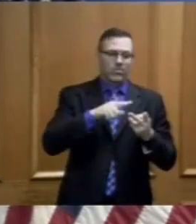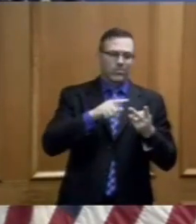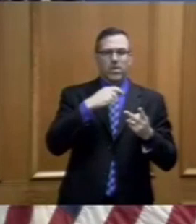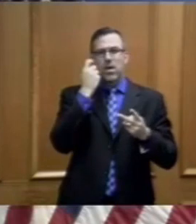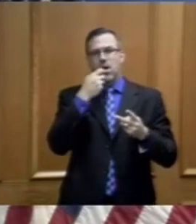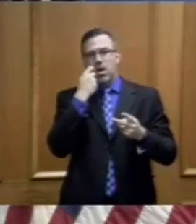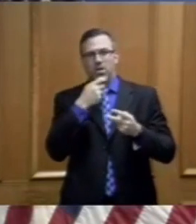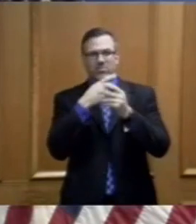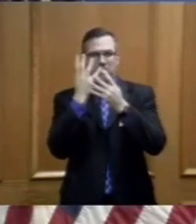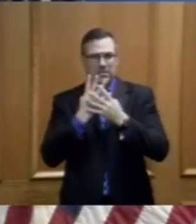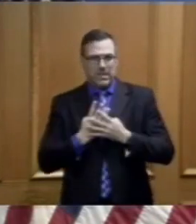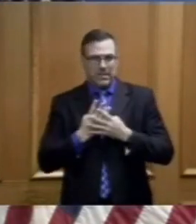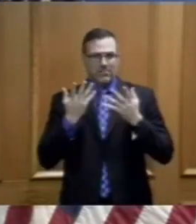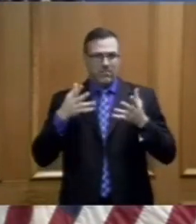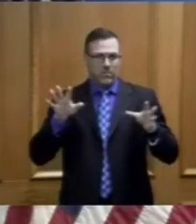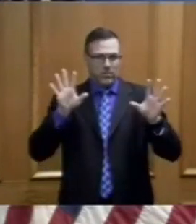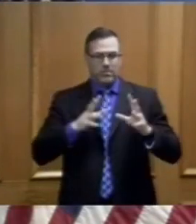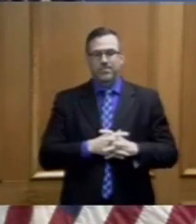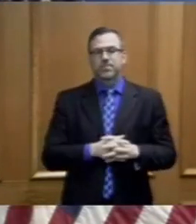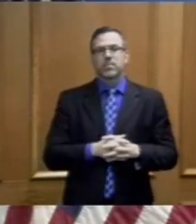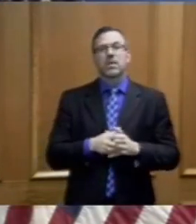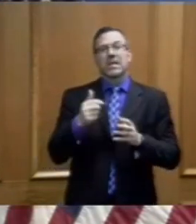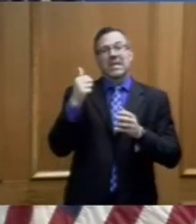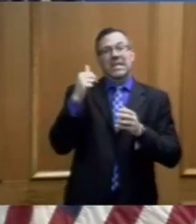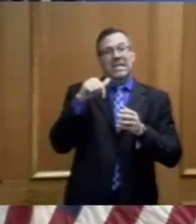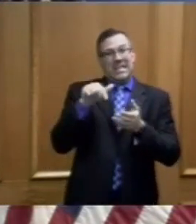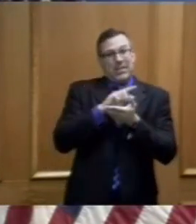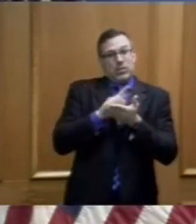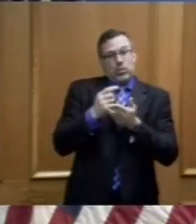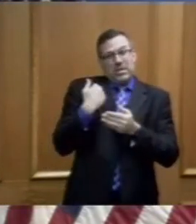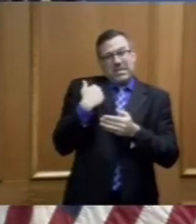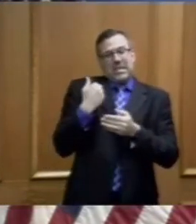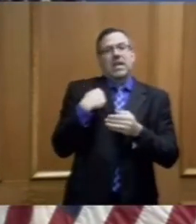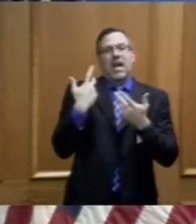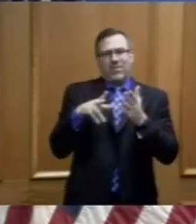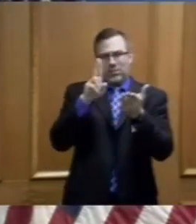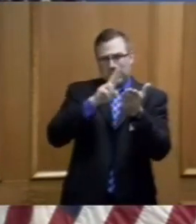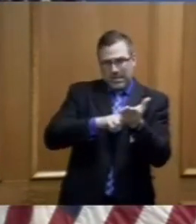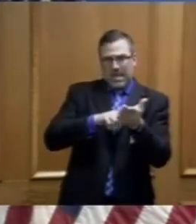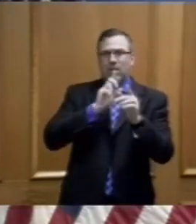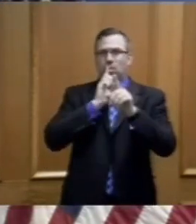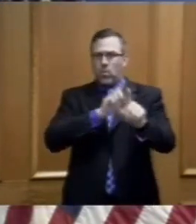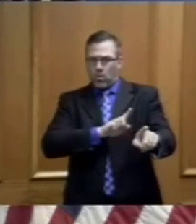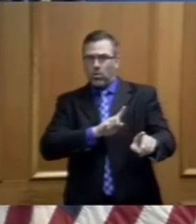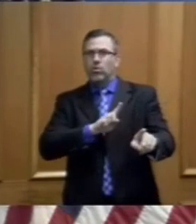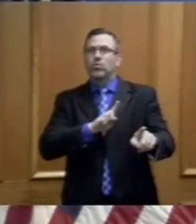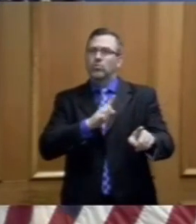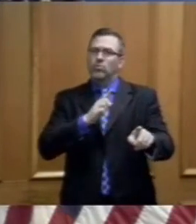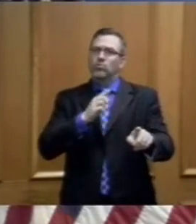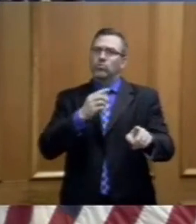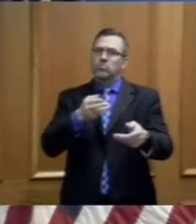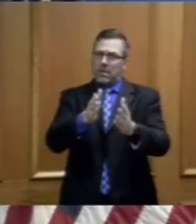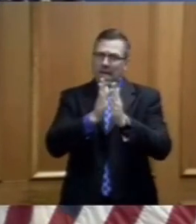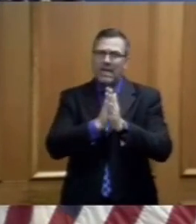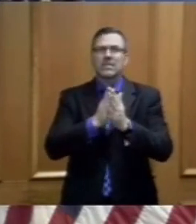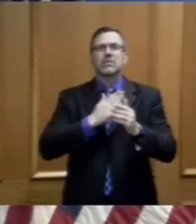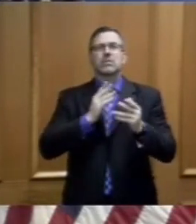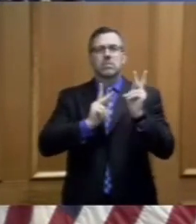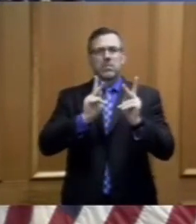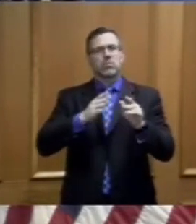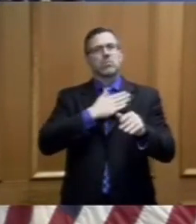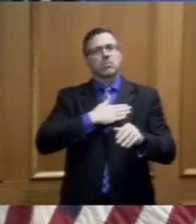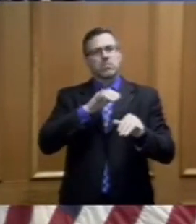Earlier this week, I signed a Safer at Home executive order urging Tennesseans who are not in essential capacities to remain at